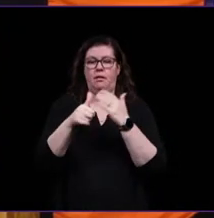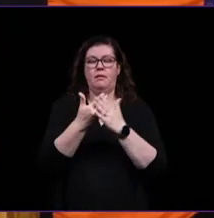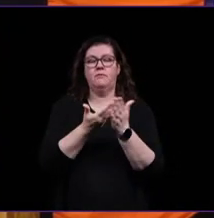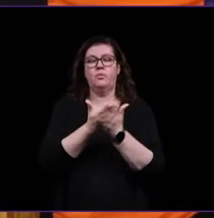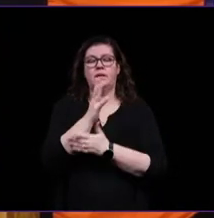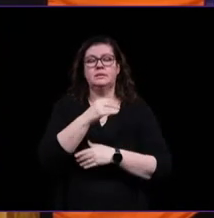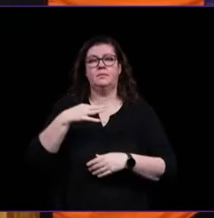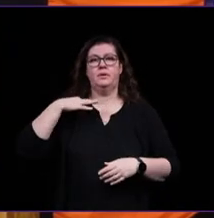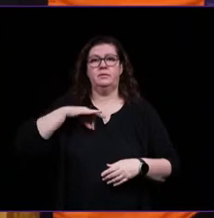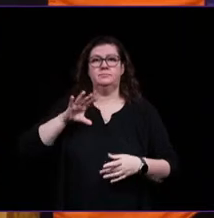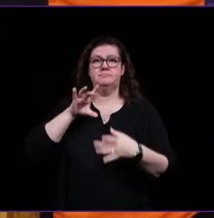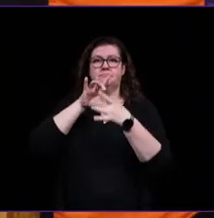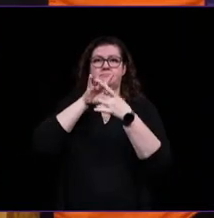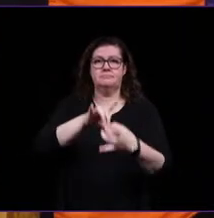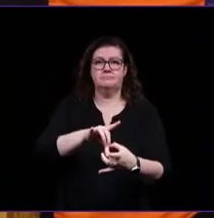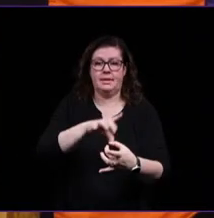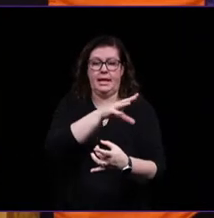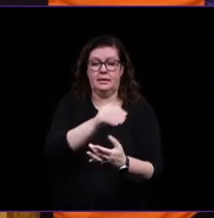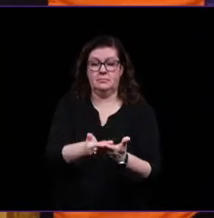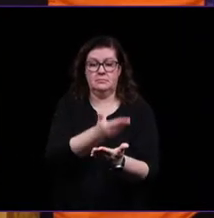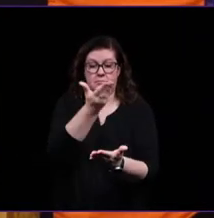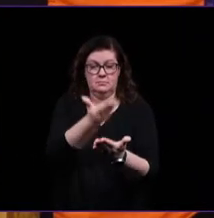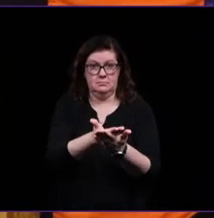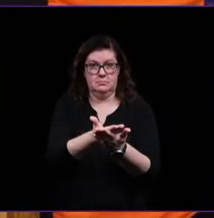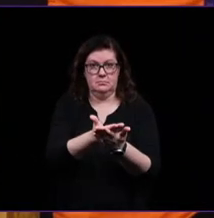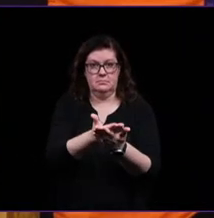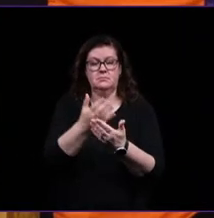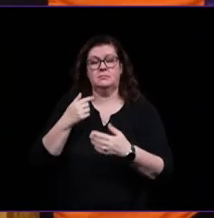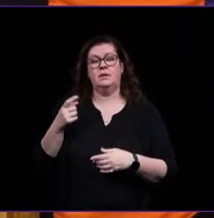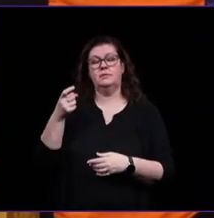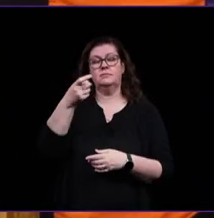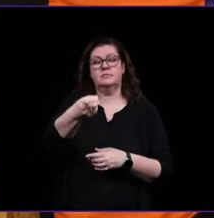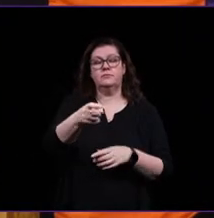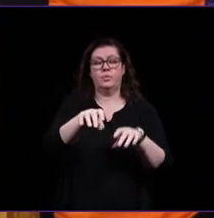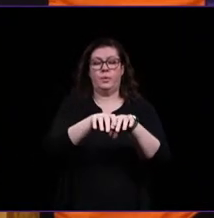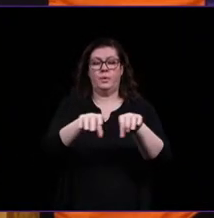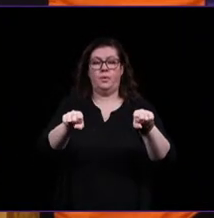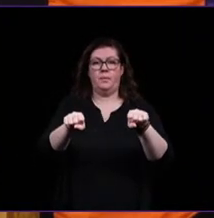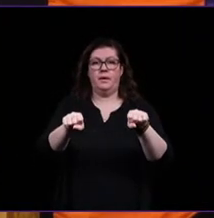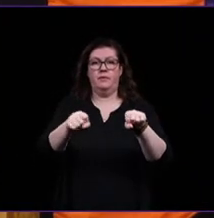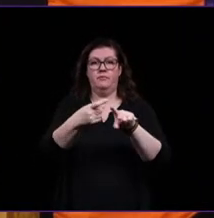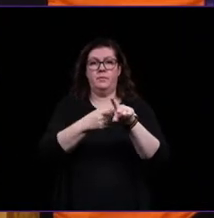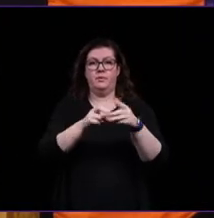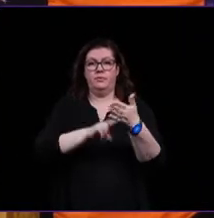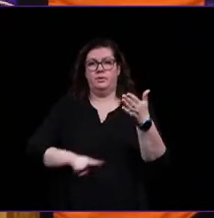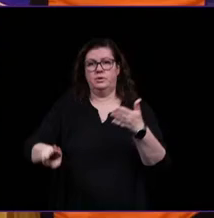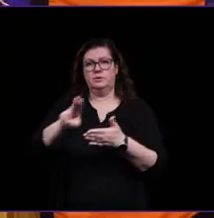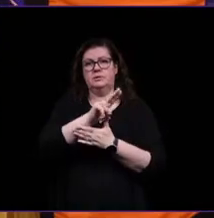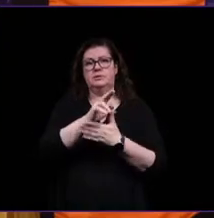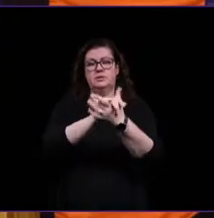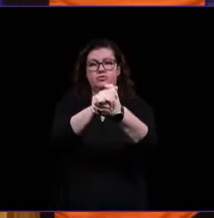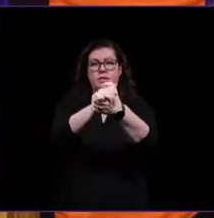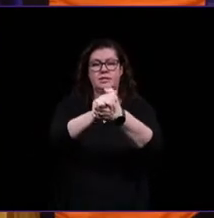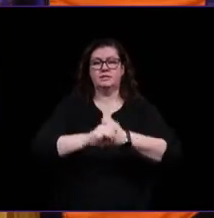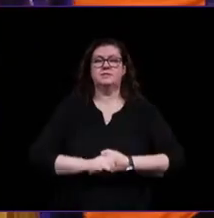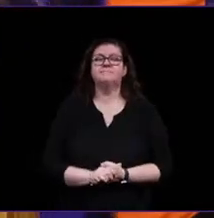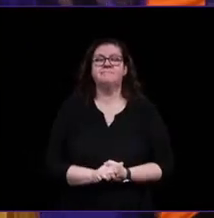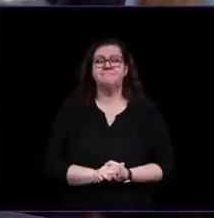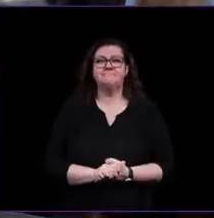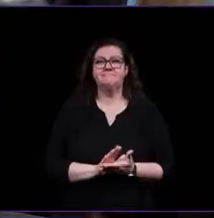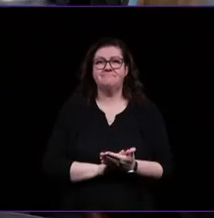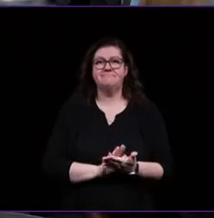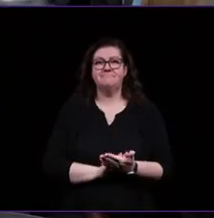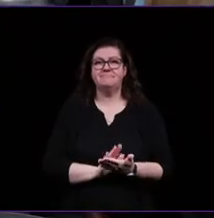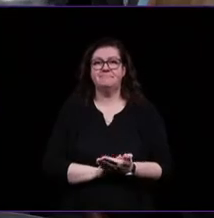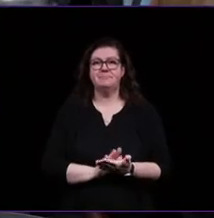privileges appertaining thereto, and as testimony thereof, I present you with your diploma. Congratulations.